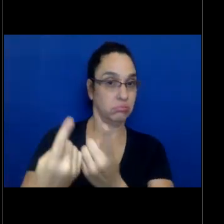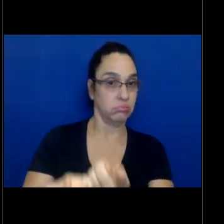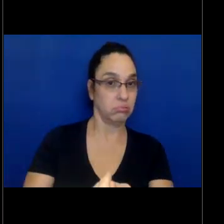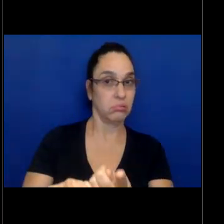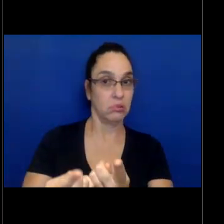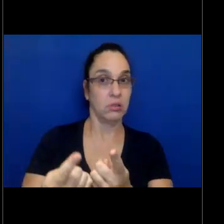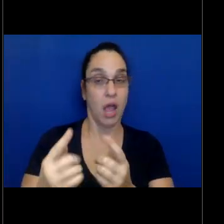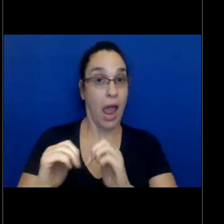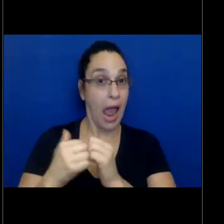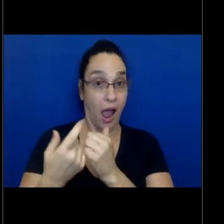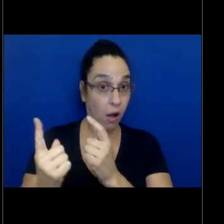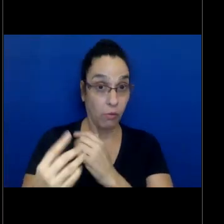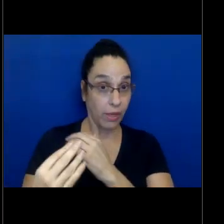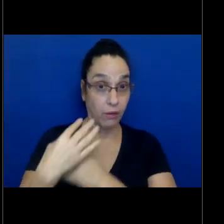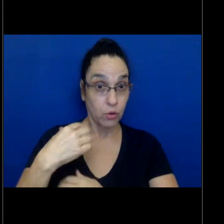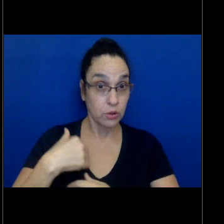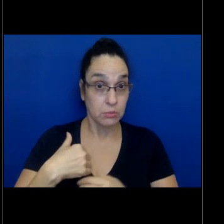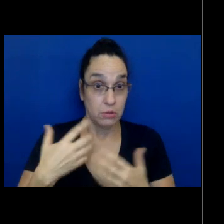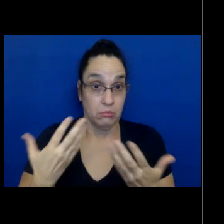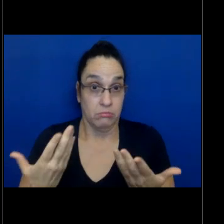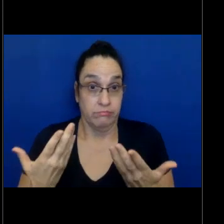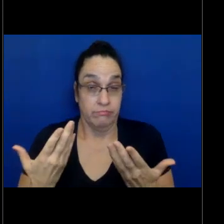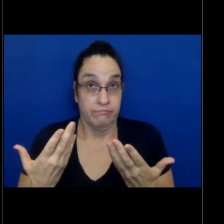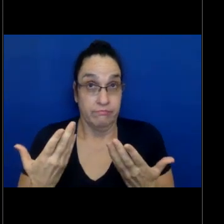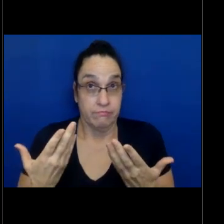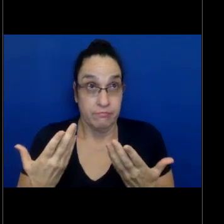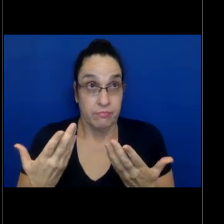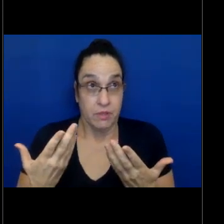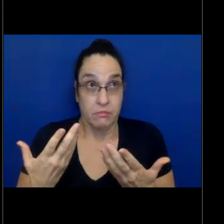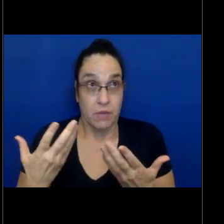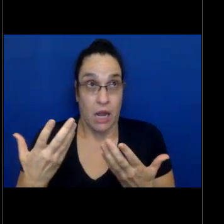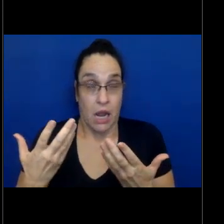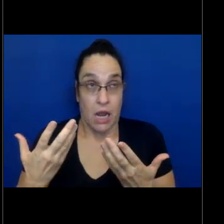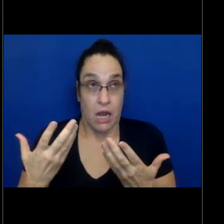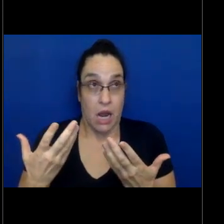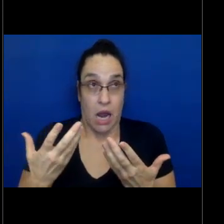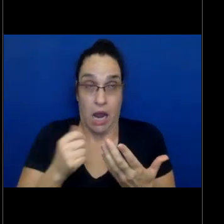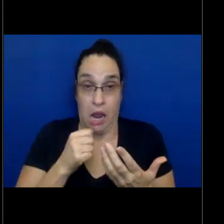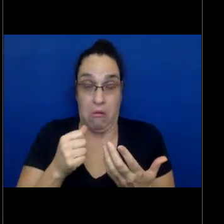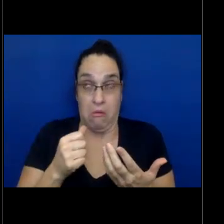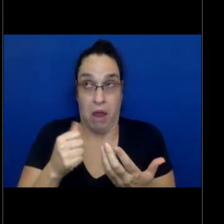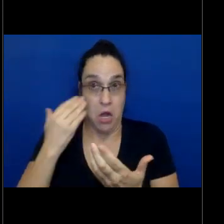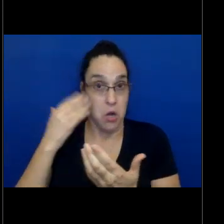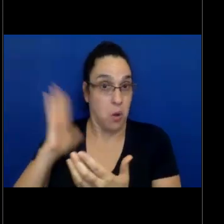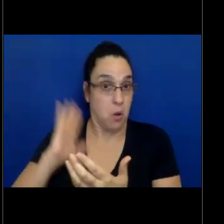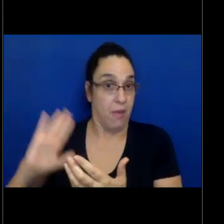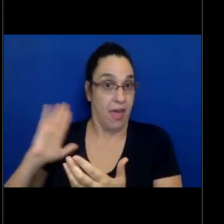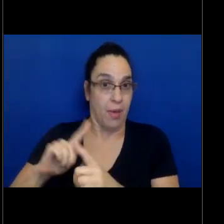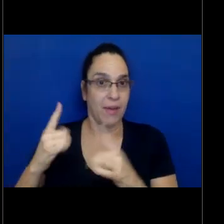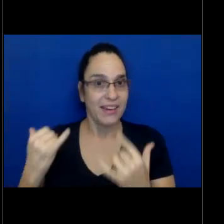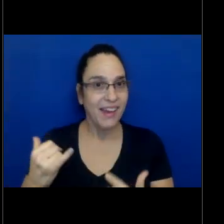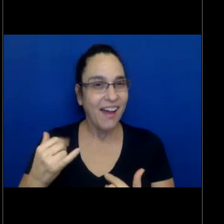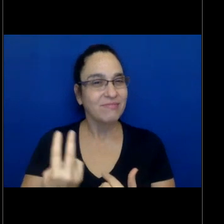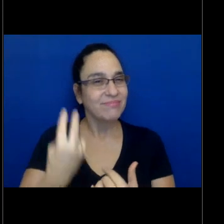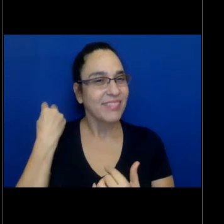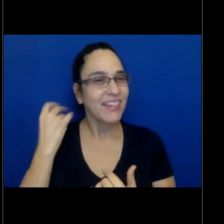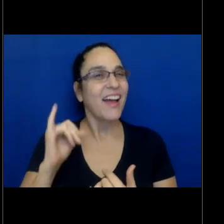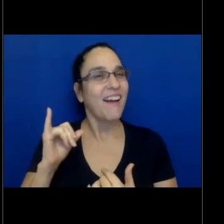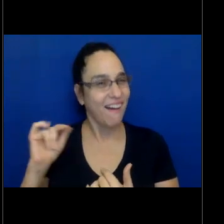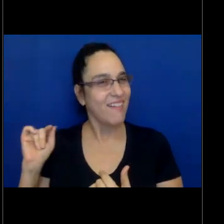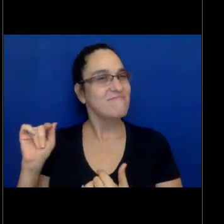not clear when I first heard those advice, but now it becomes more clear down the road.